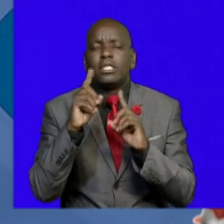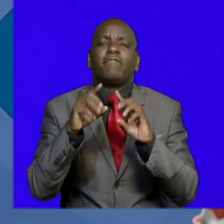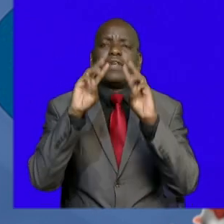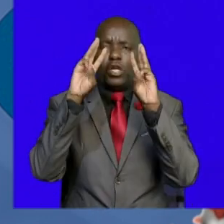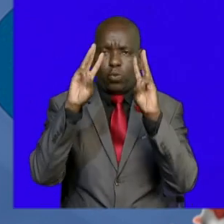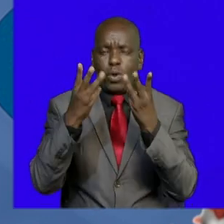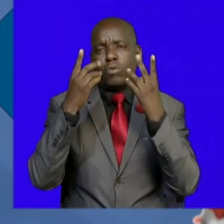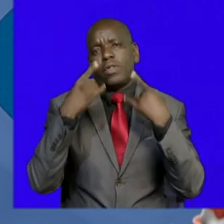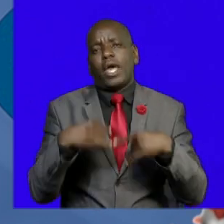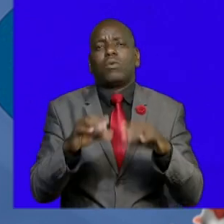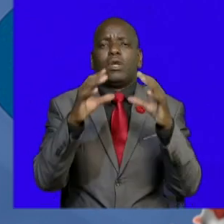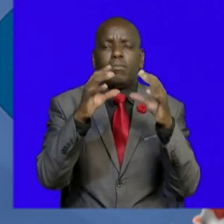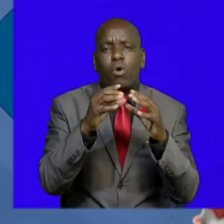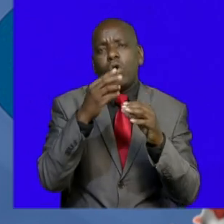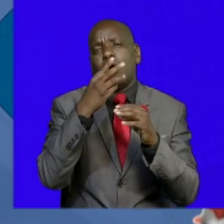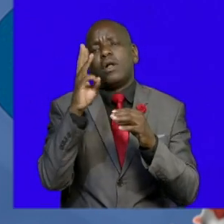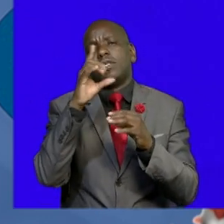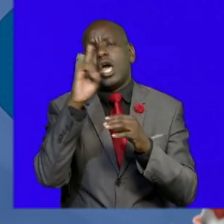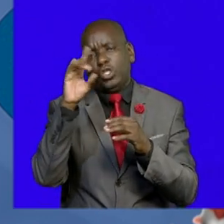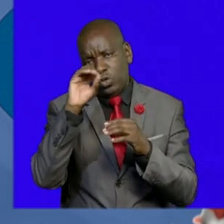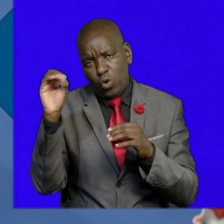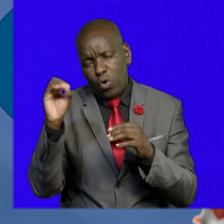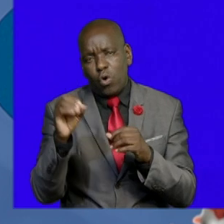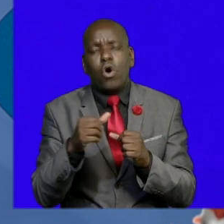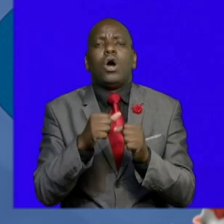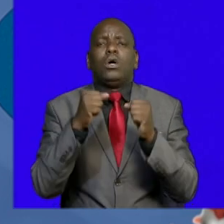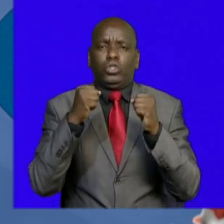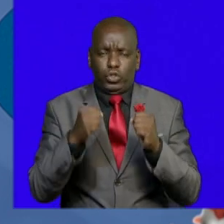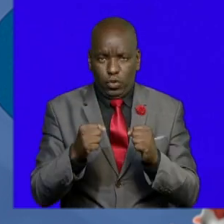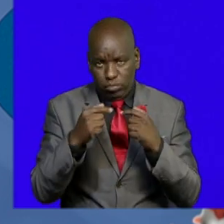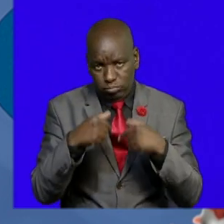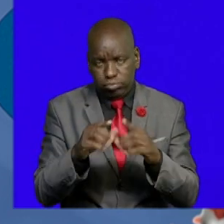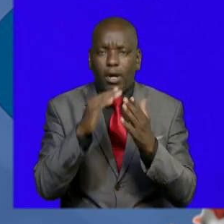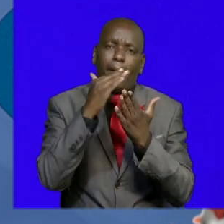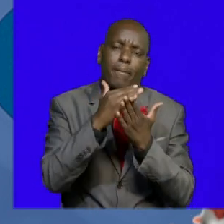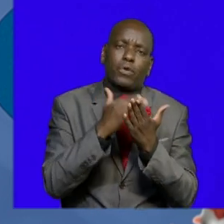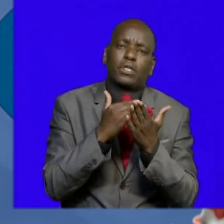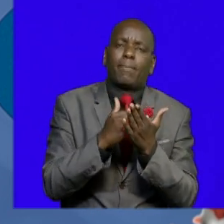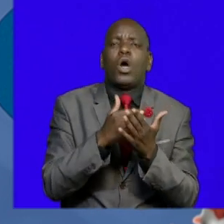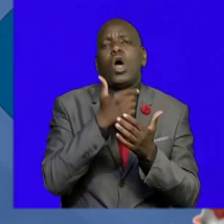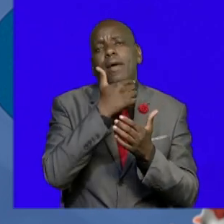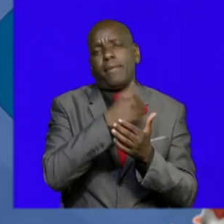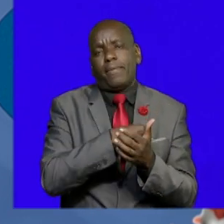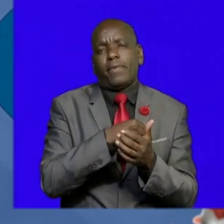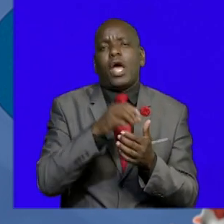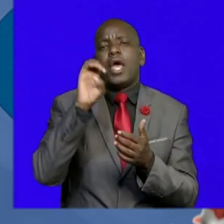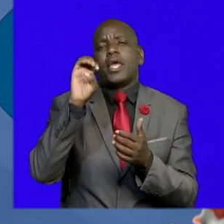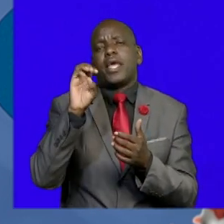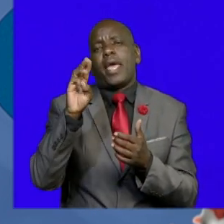global public health bodies such as WHO for a very strong expanded program in immunization,